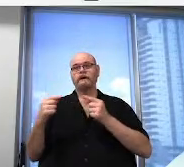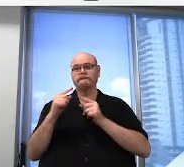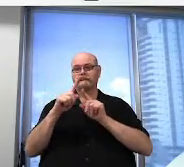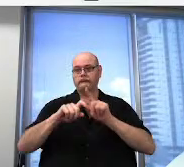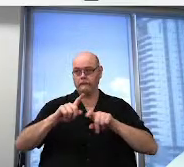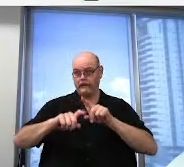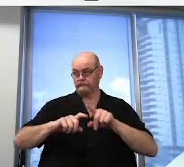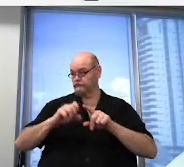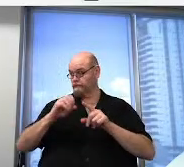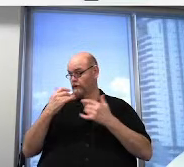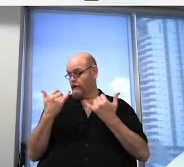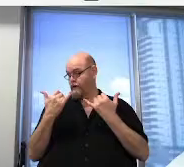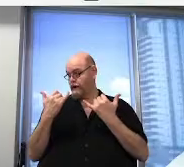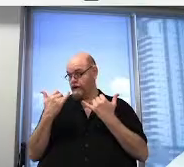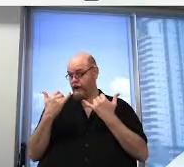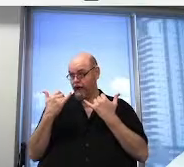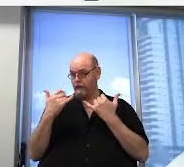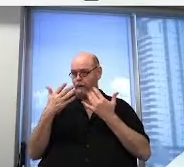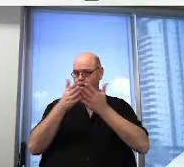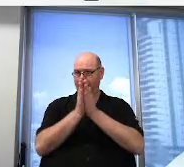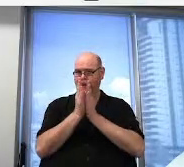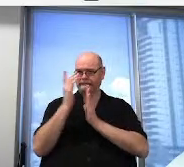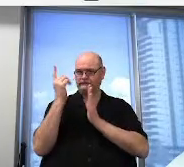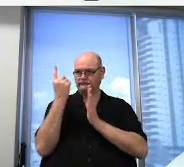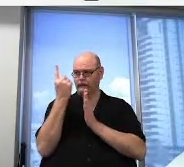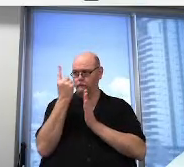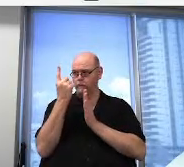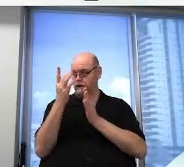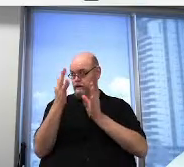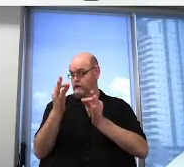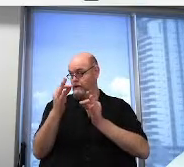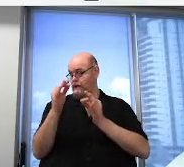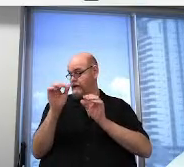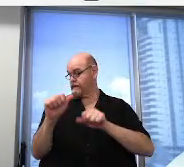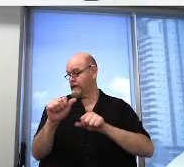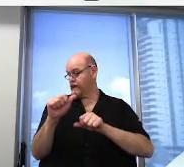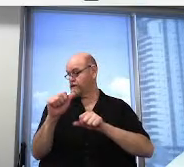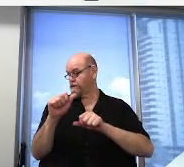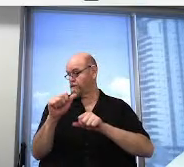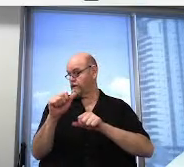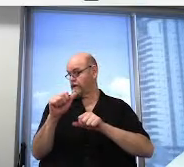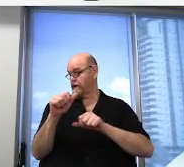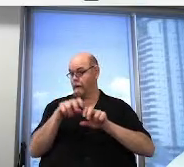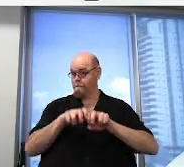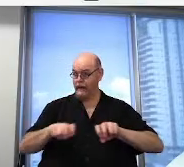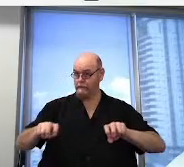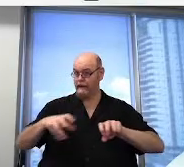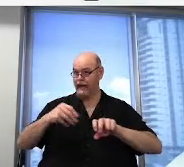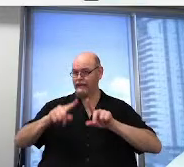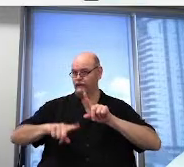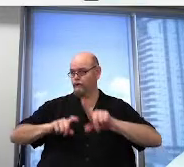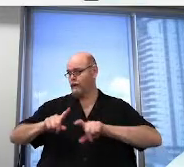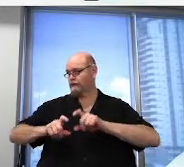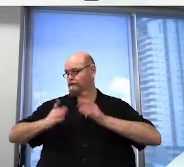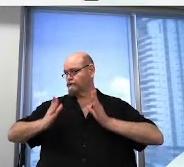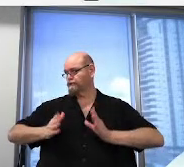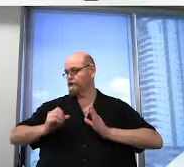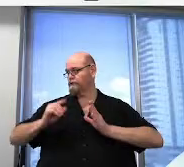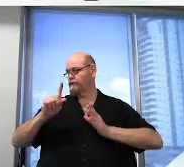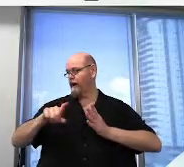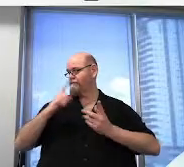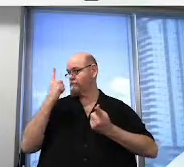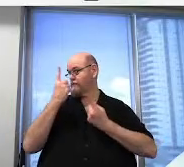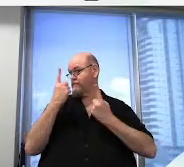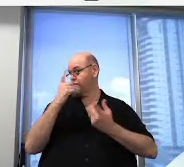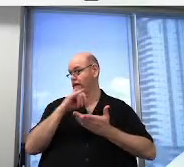Gonzalez, now I'm going to be asked by somebody to rule on whether you can simultaneously be a panel member and a questioner. So I need to